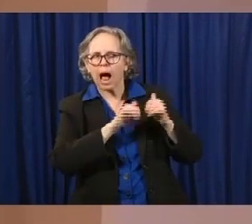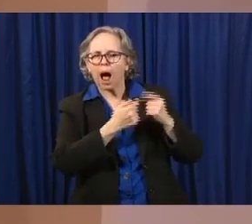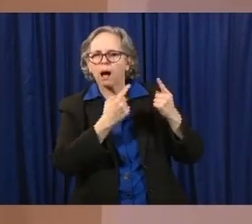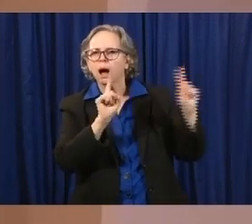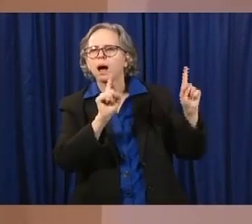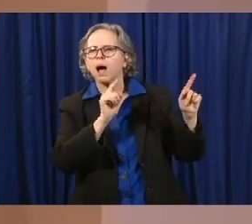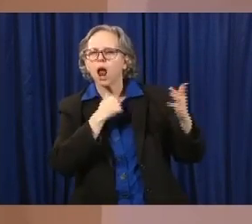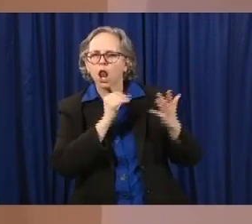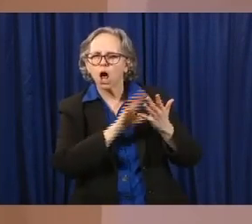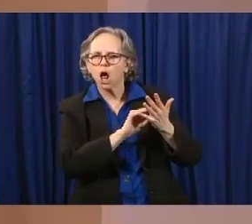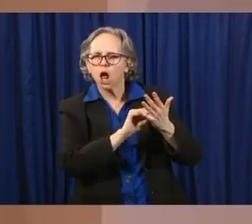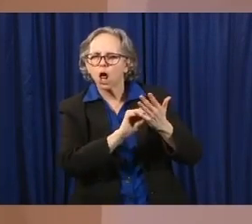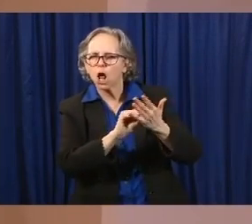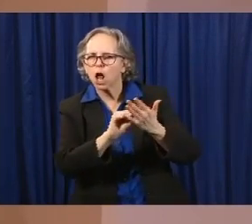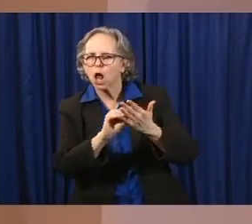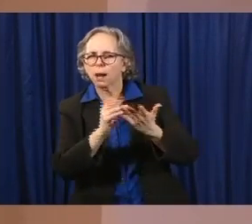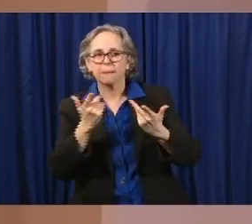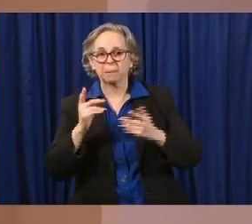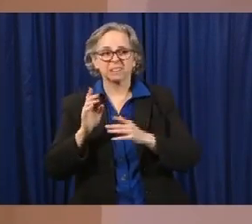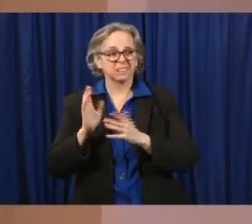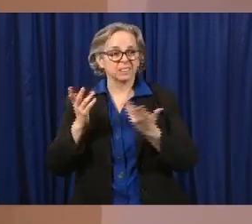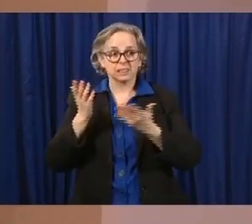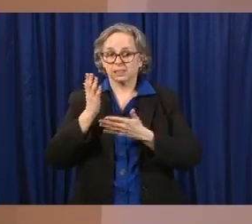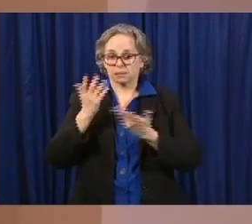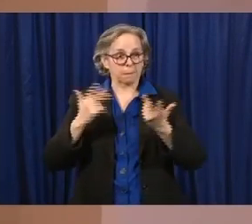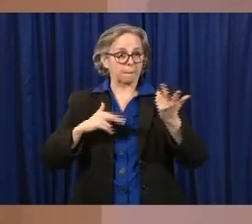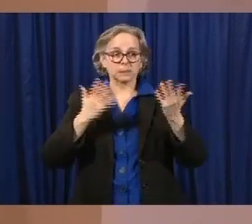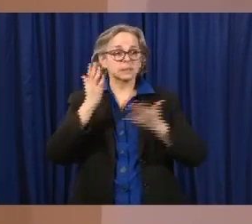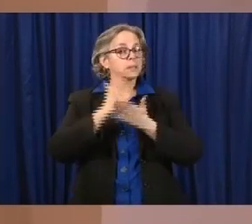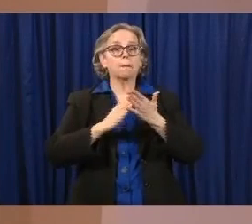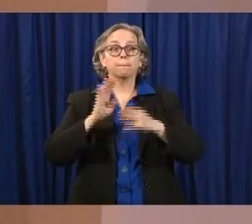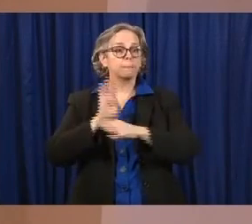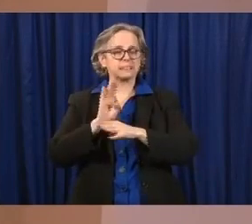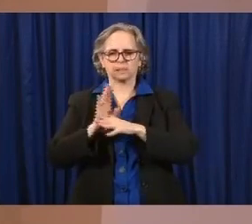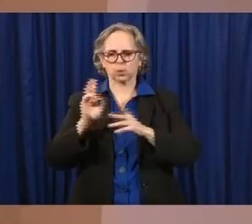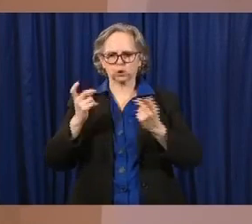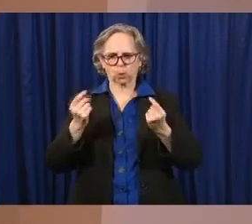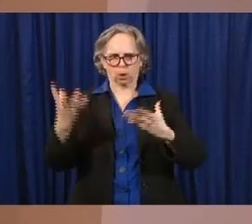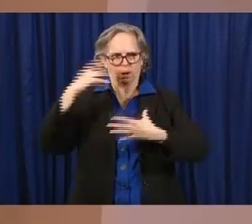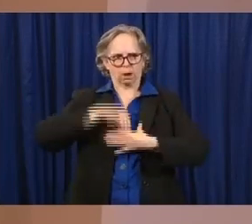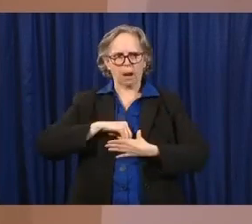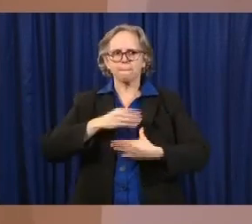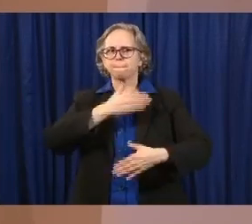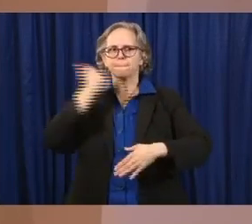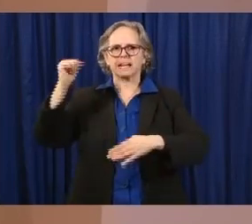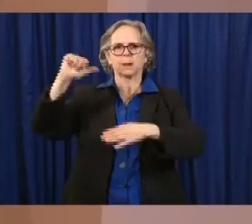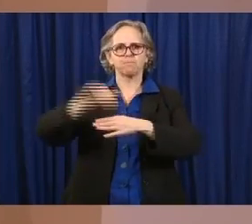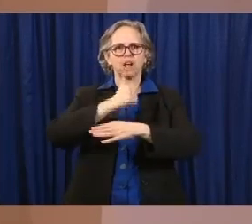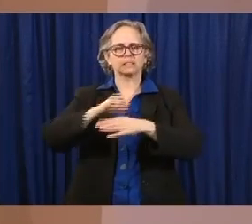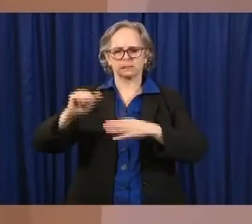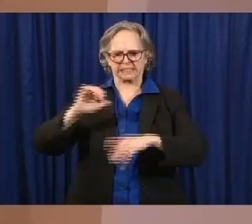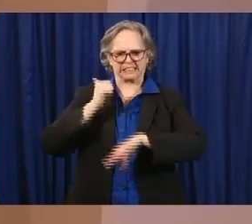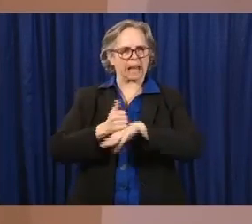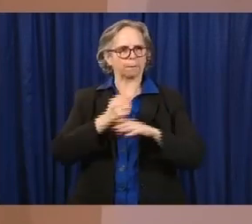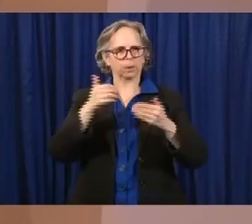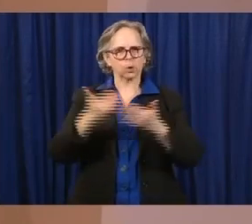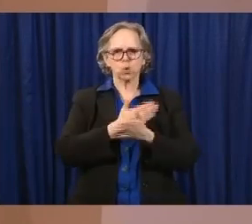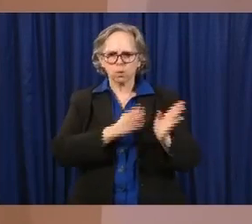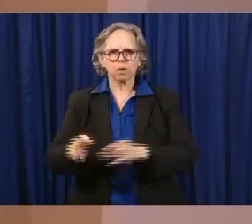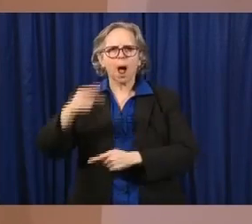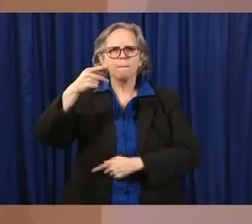these protocols together, these best practices, to not only share with us, but to share with each other, so that when you